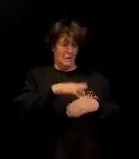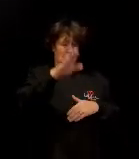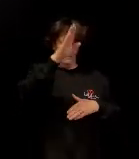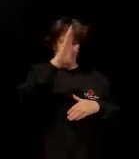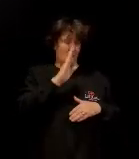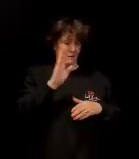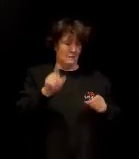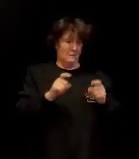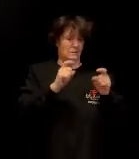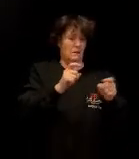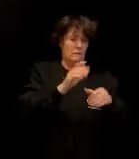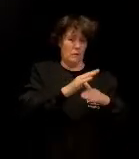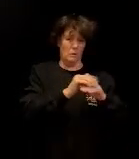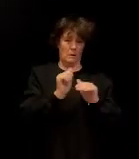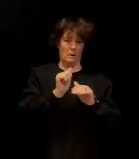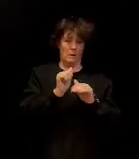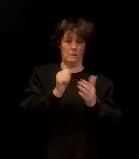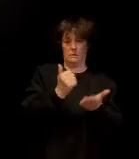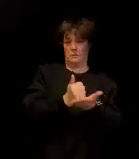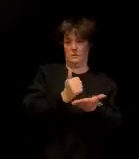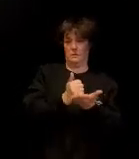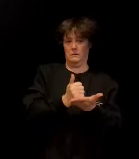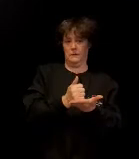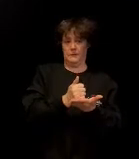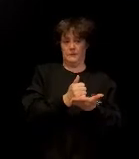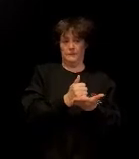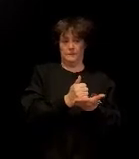calling. Amen. Amen. Amen?